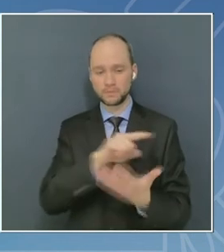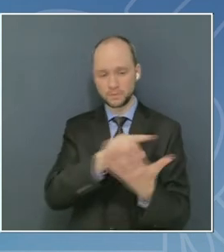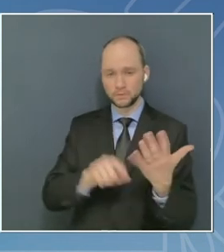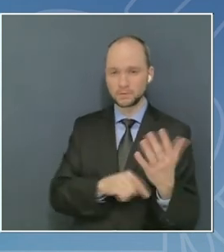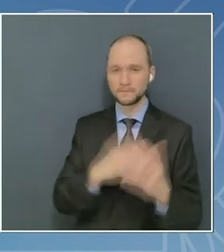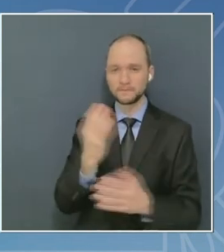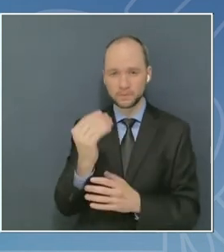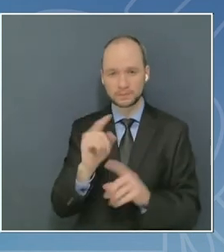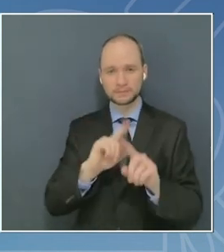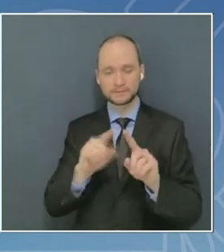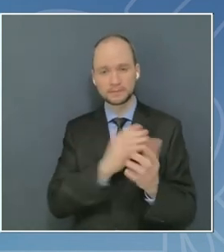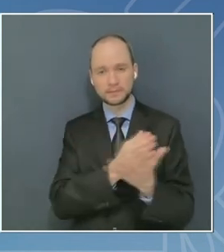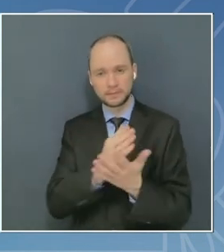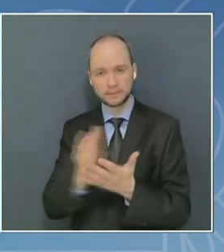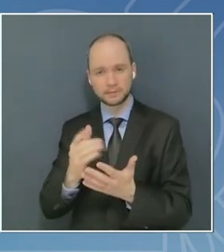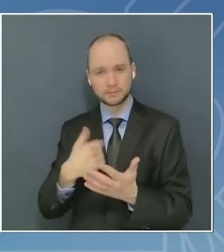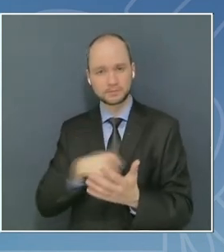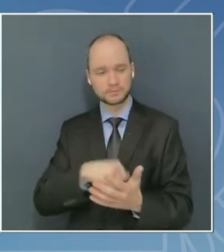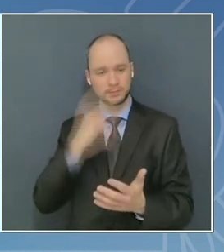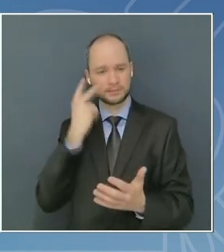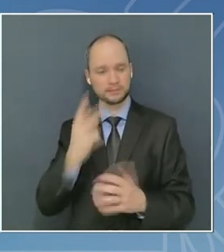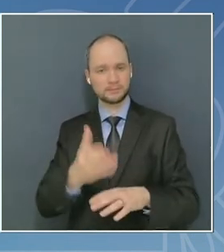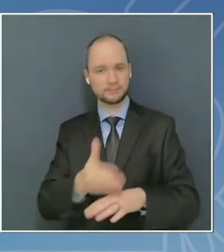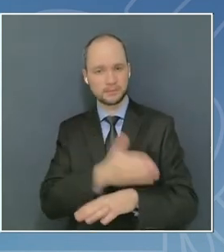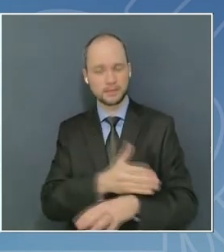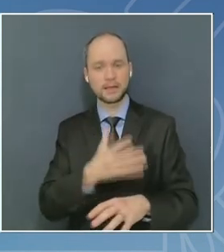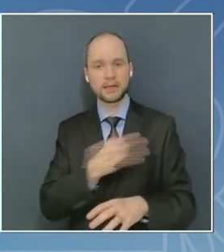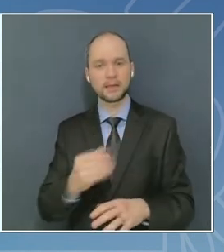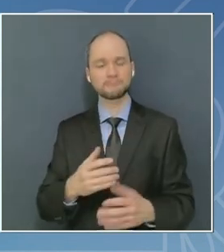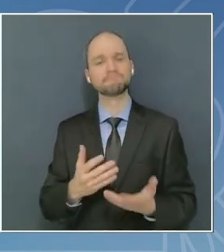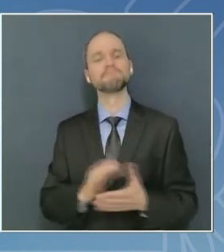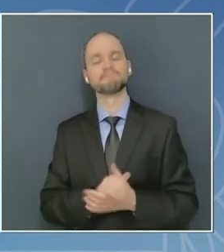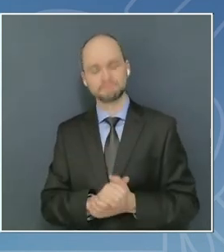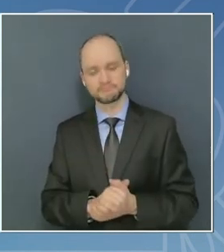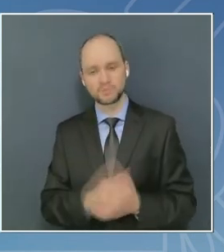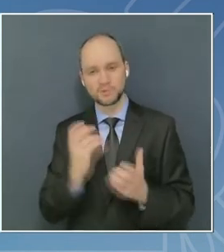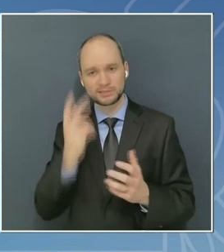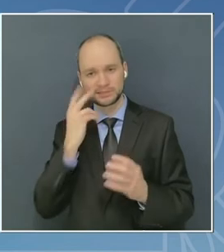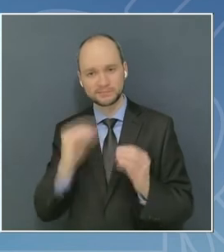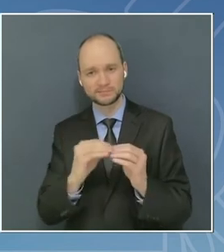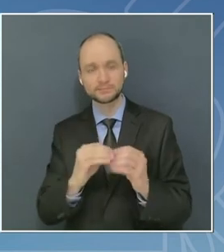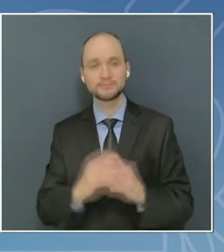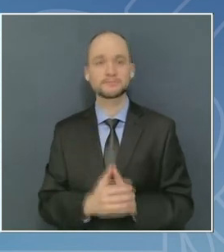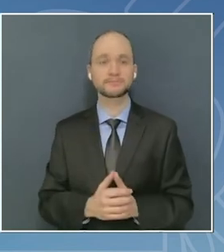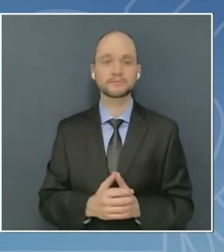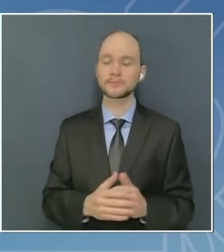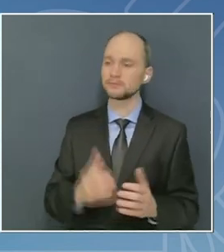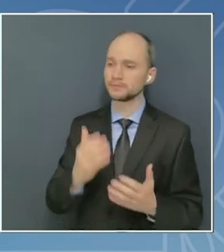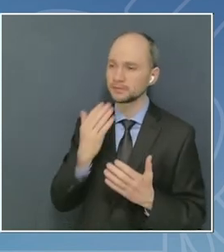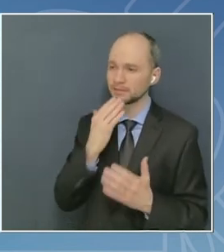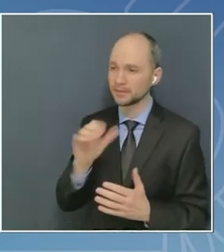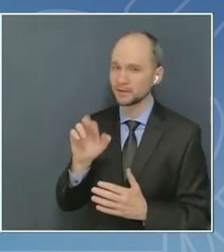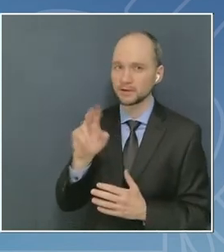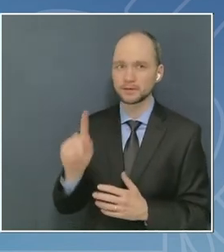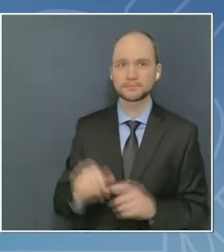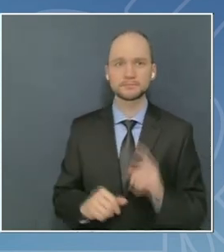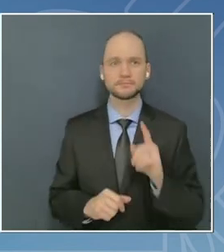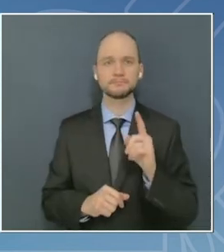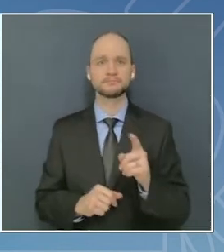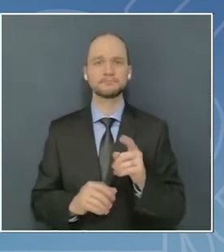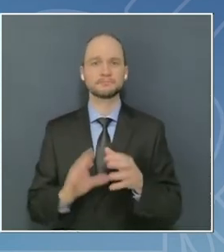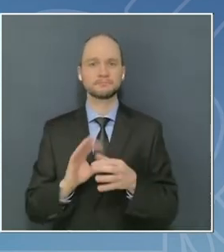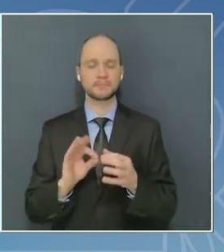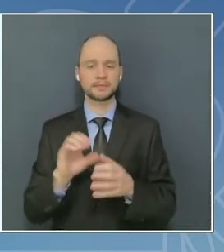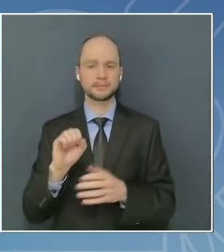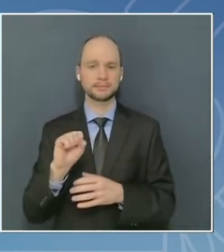Great. Thank you so much, Erica. Appreciate that. If I may echo. Please, go ahead. I'd like to echo what Erica